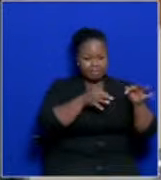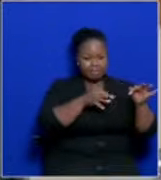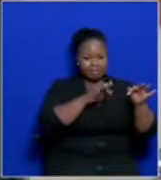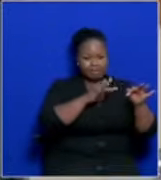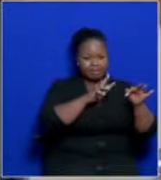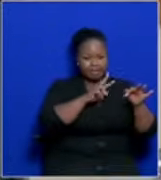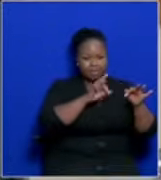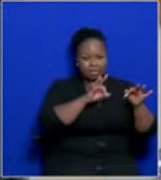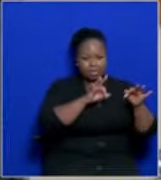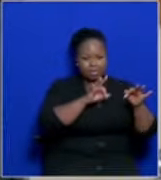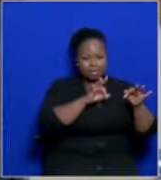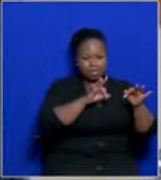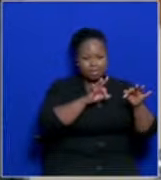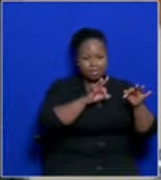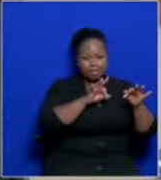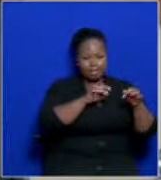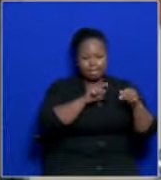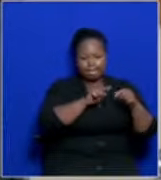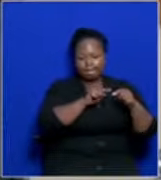to